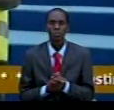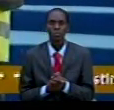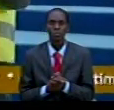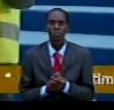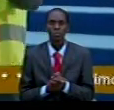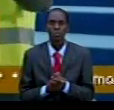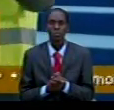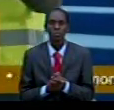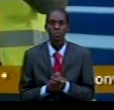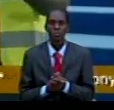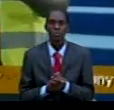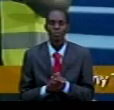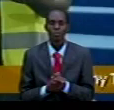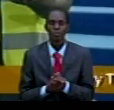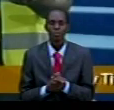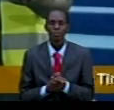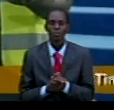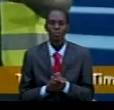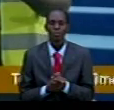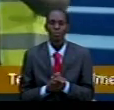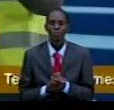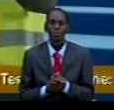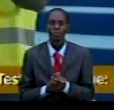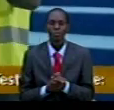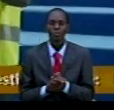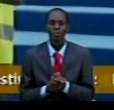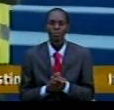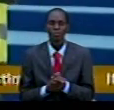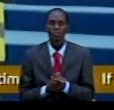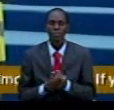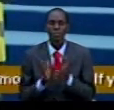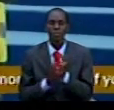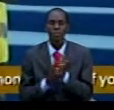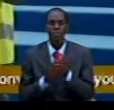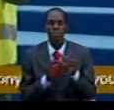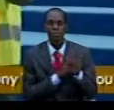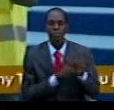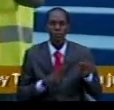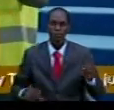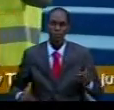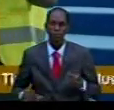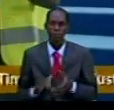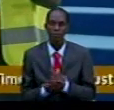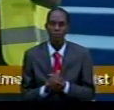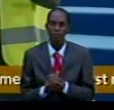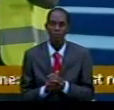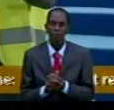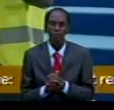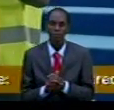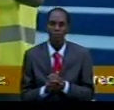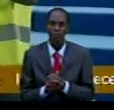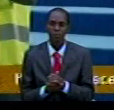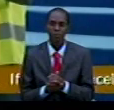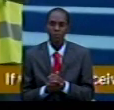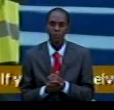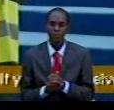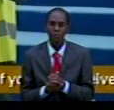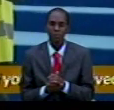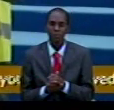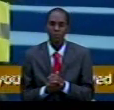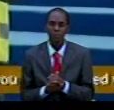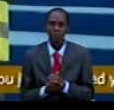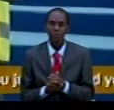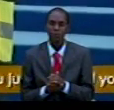Yes. Next testifier, please. Praise the Lord. This is Sister Irewolede